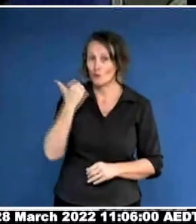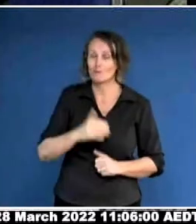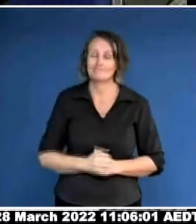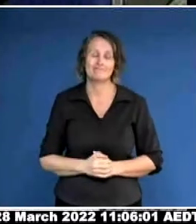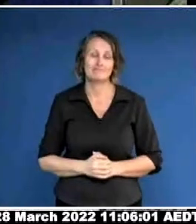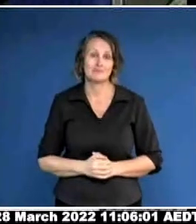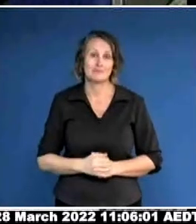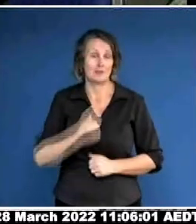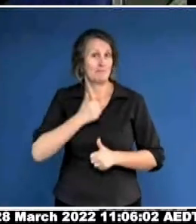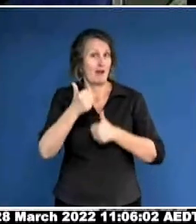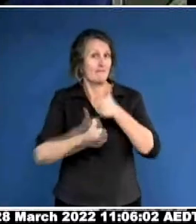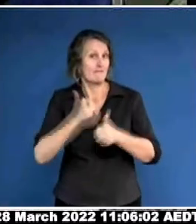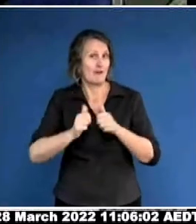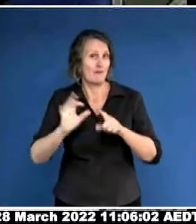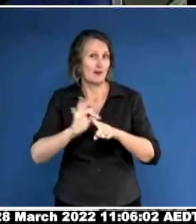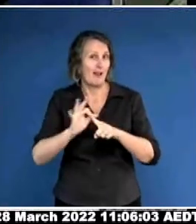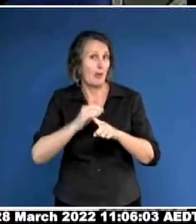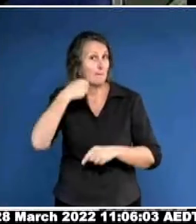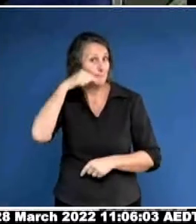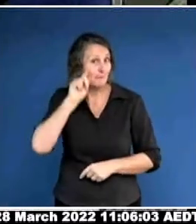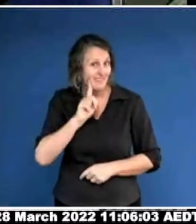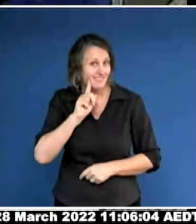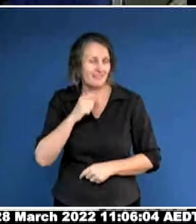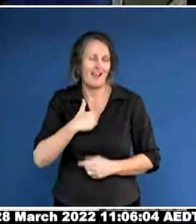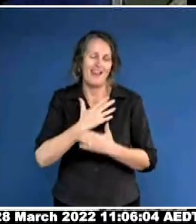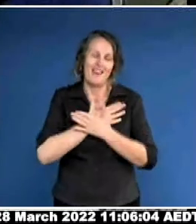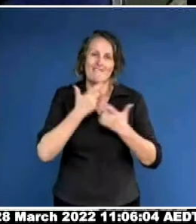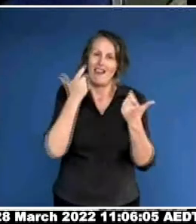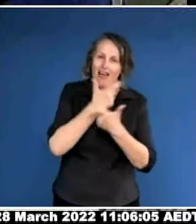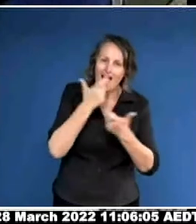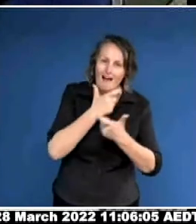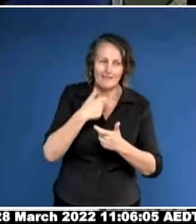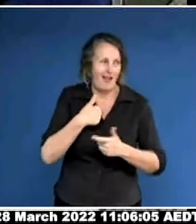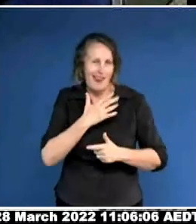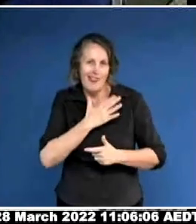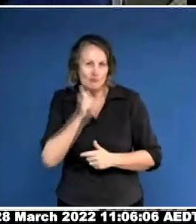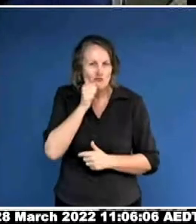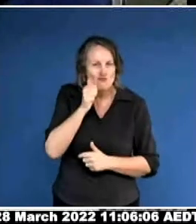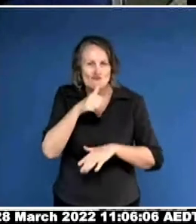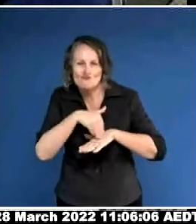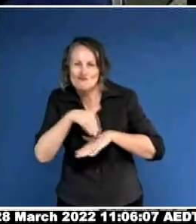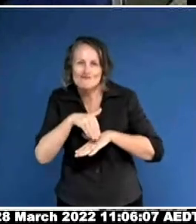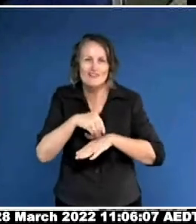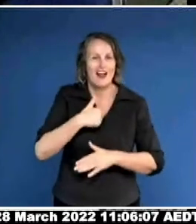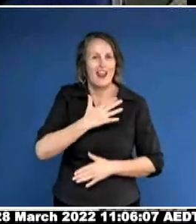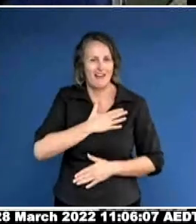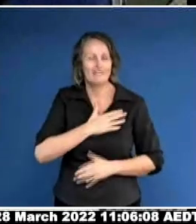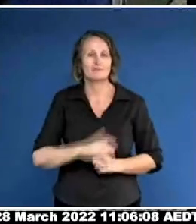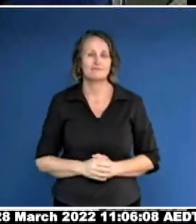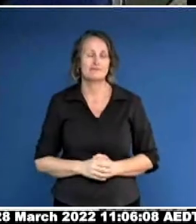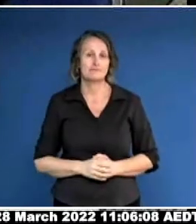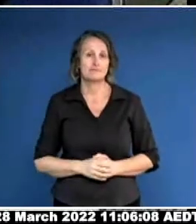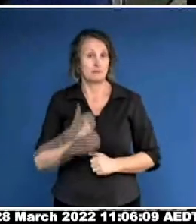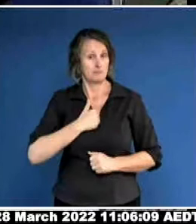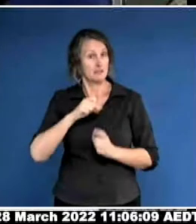I enjoy a good laugh and getting up to mischief. My disability is called cerebral palsy.